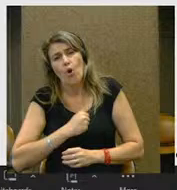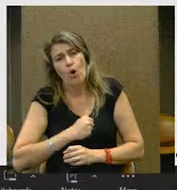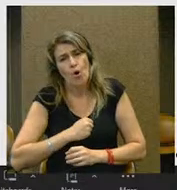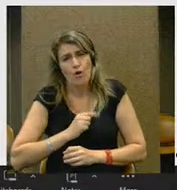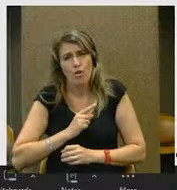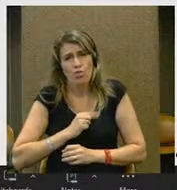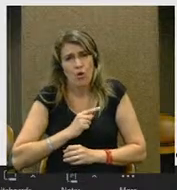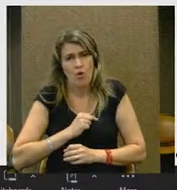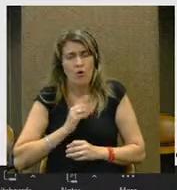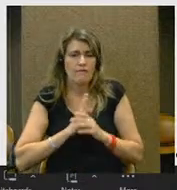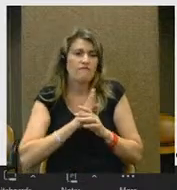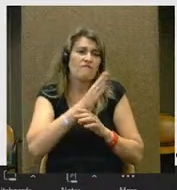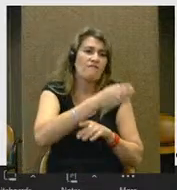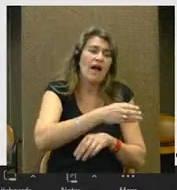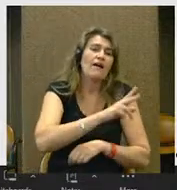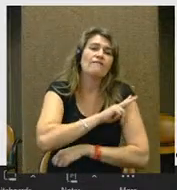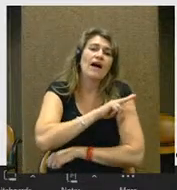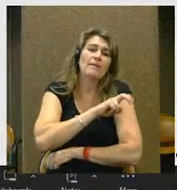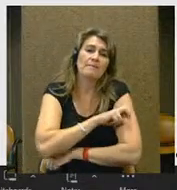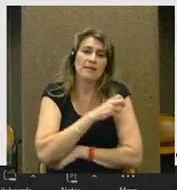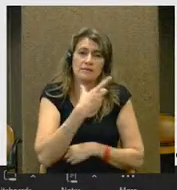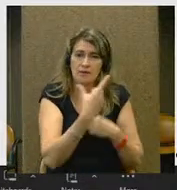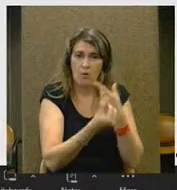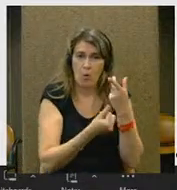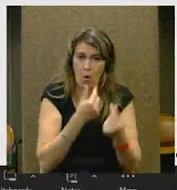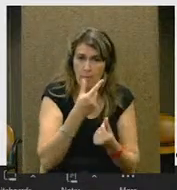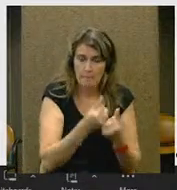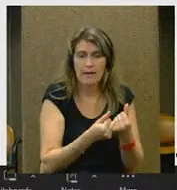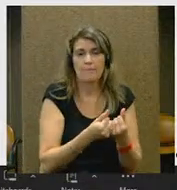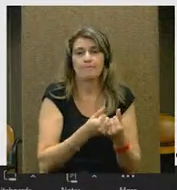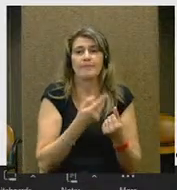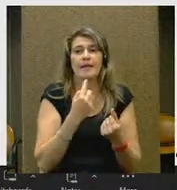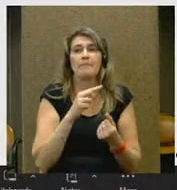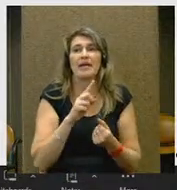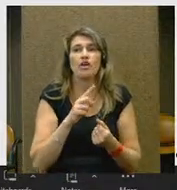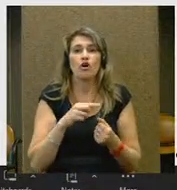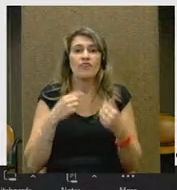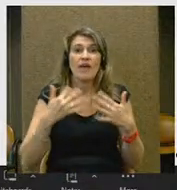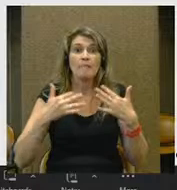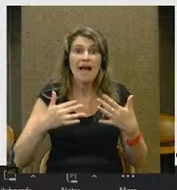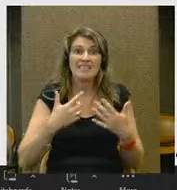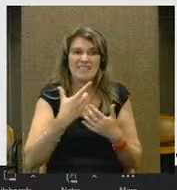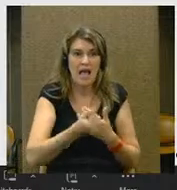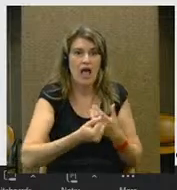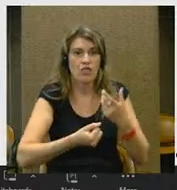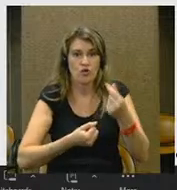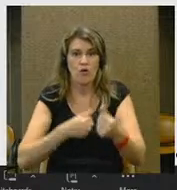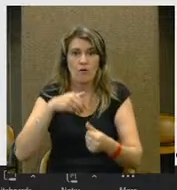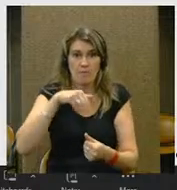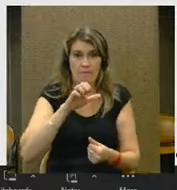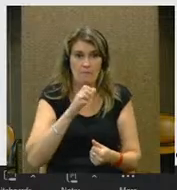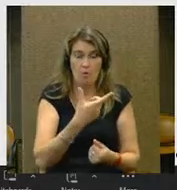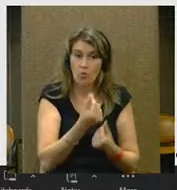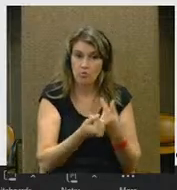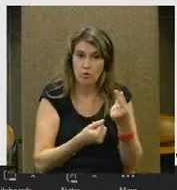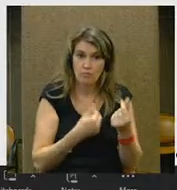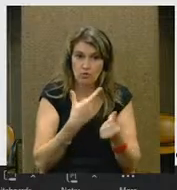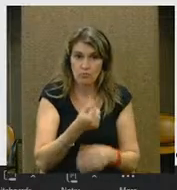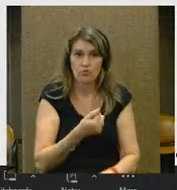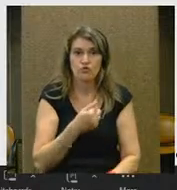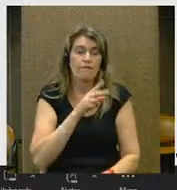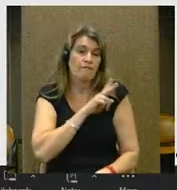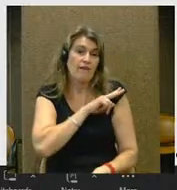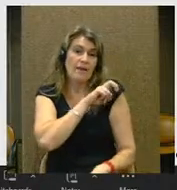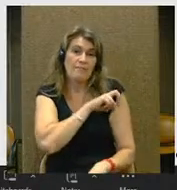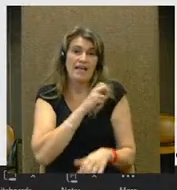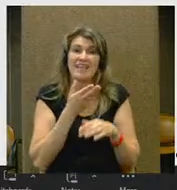up. But if you have an opioid use disorder and you want methadone, you can't just go to a pharmacy. You actually have to go to a separate clinic, and